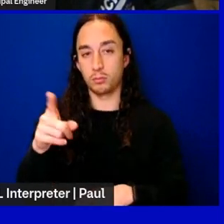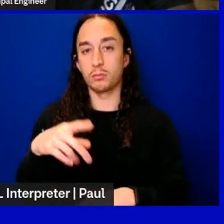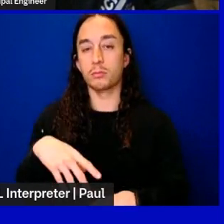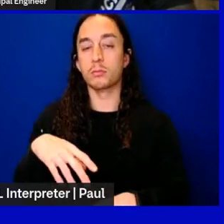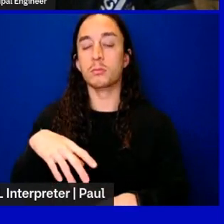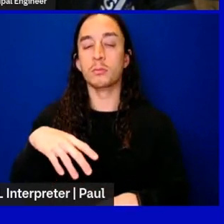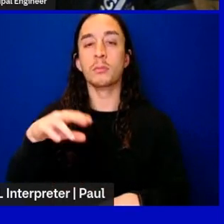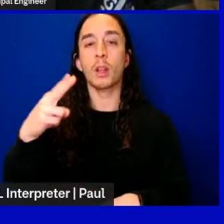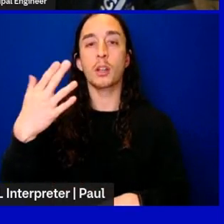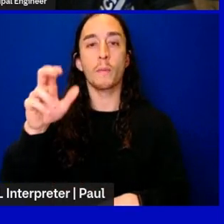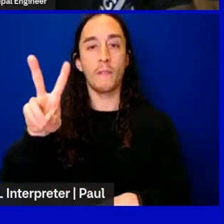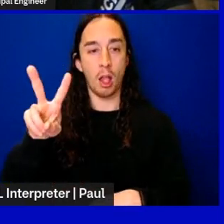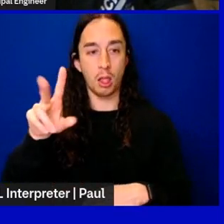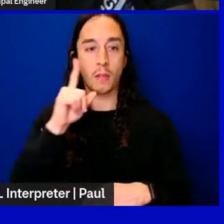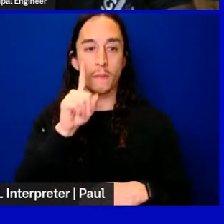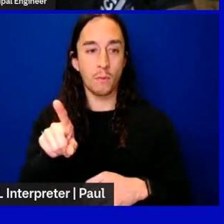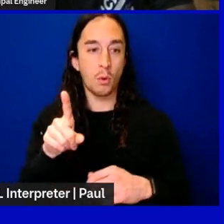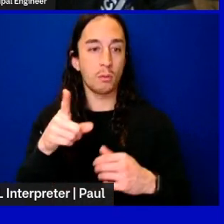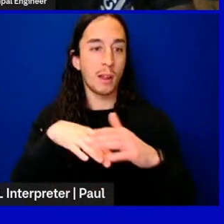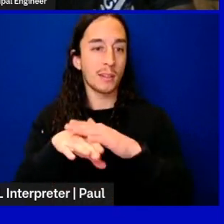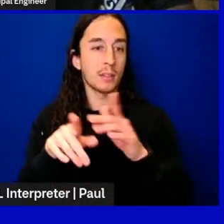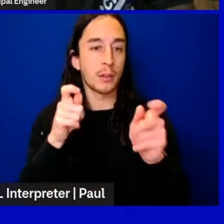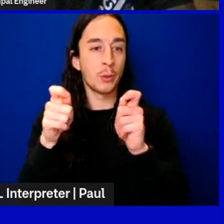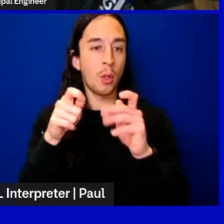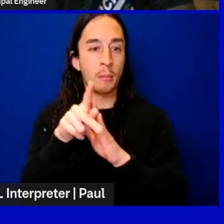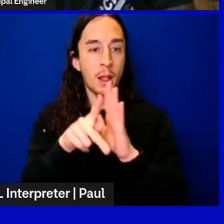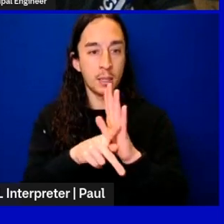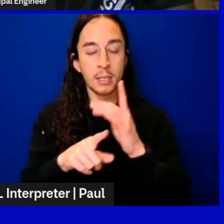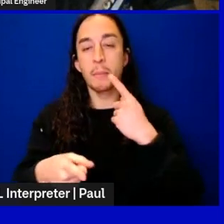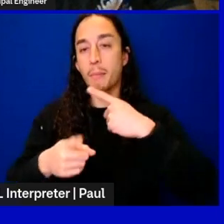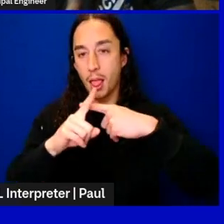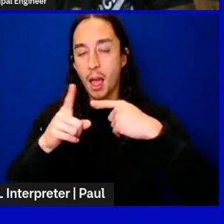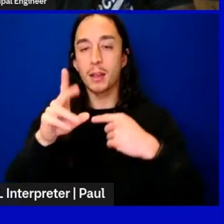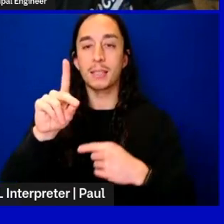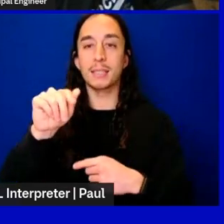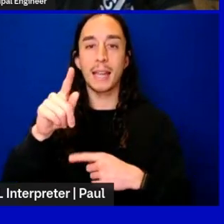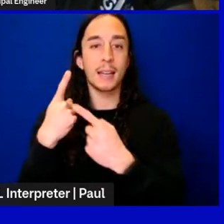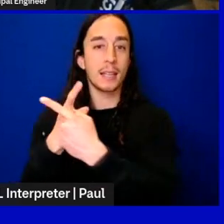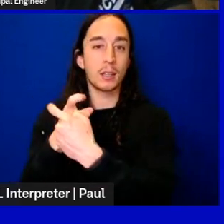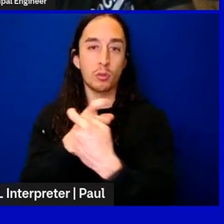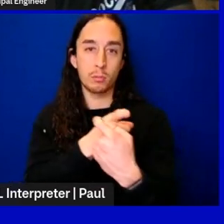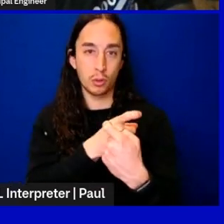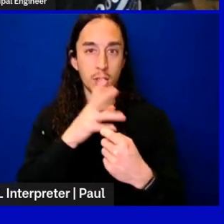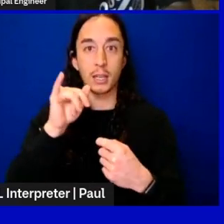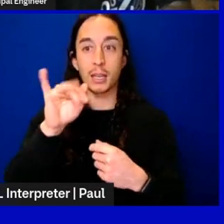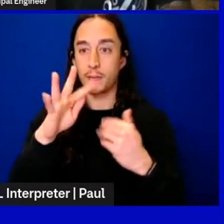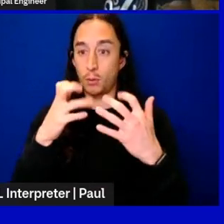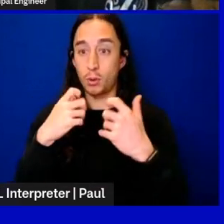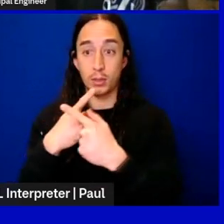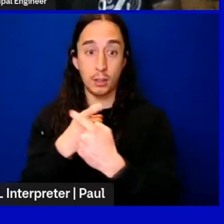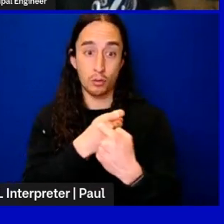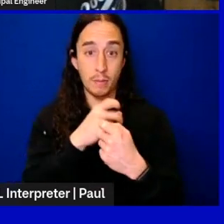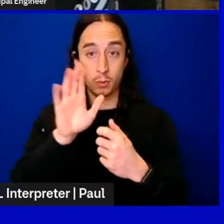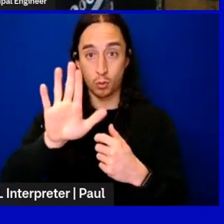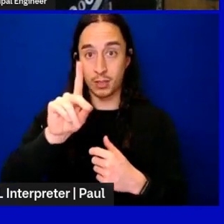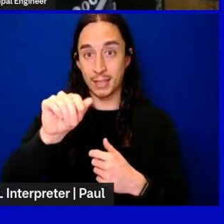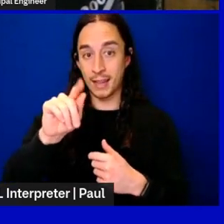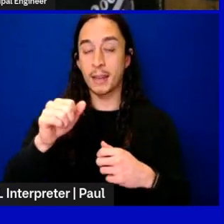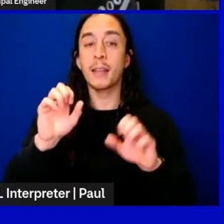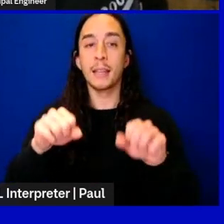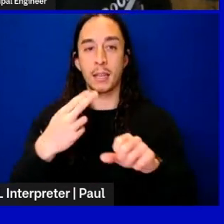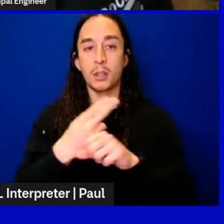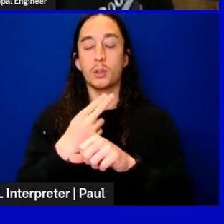some access policies, like I mentioned, and also it can be used for data encryption. If you want to encrypt your data, you can use your HashiCorp Vault